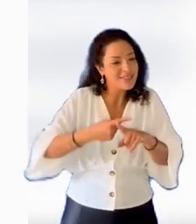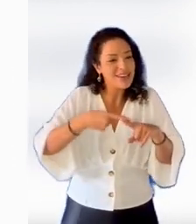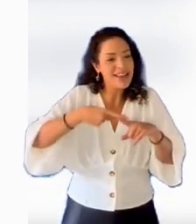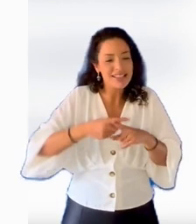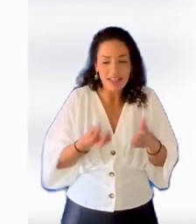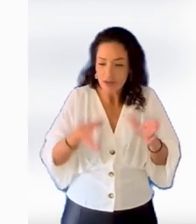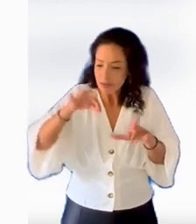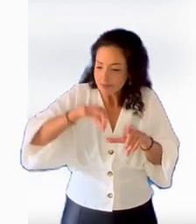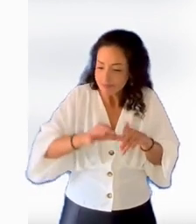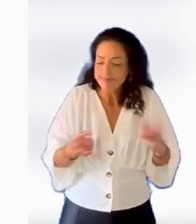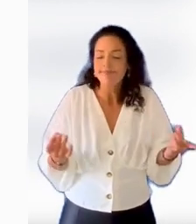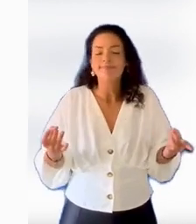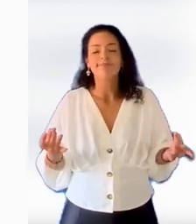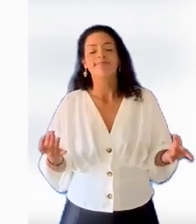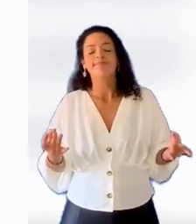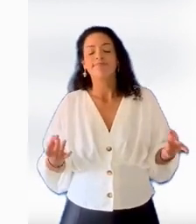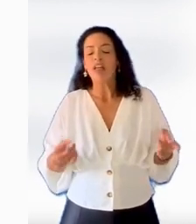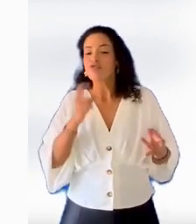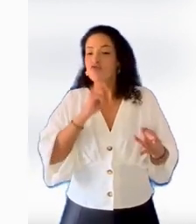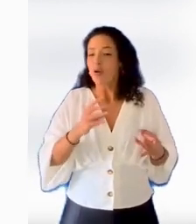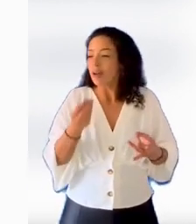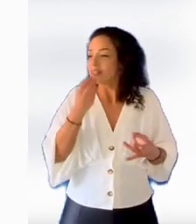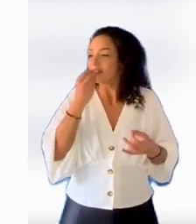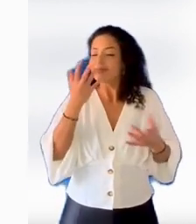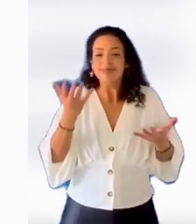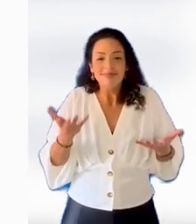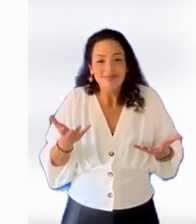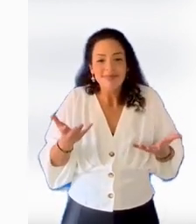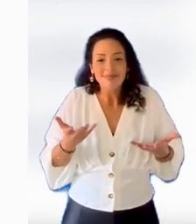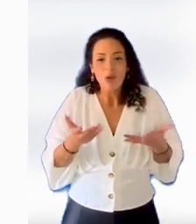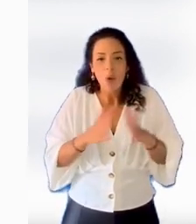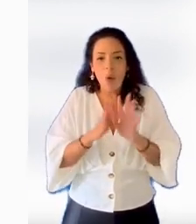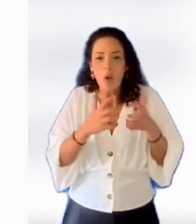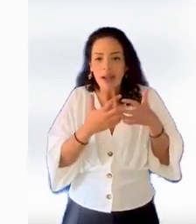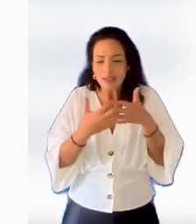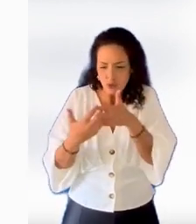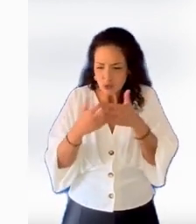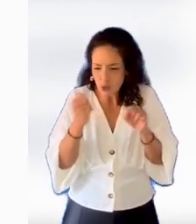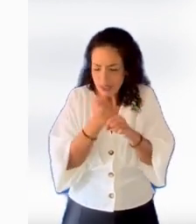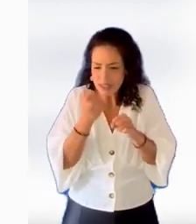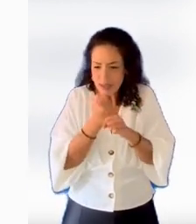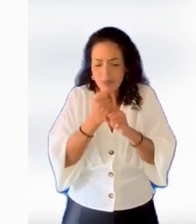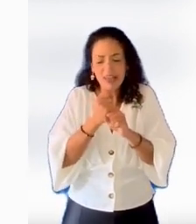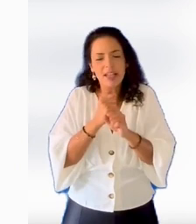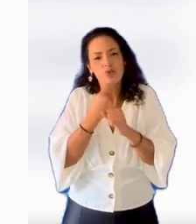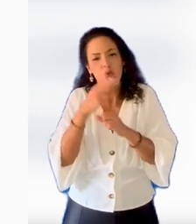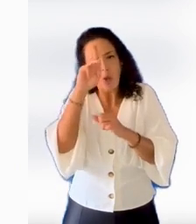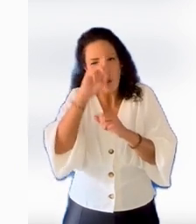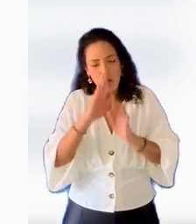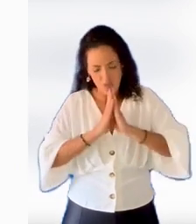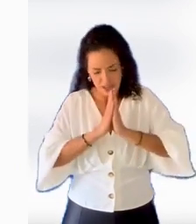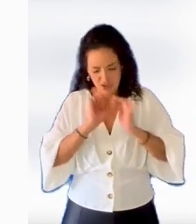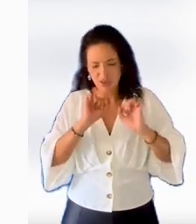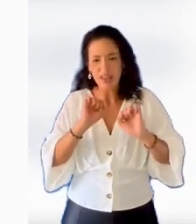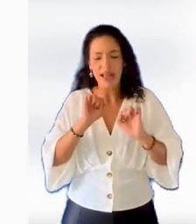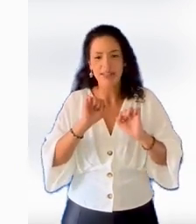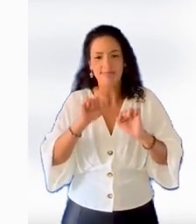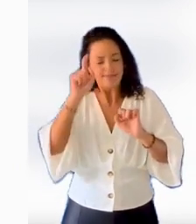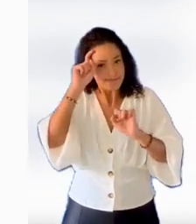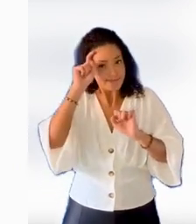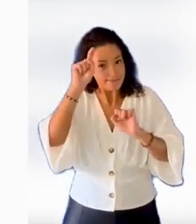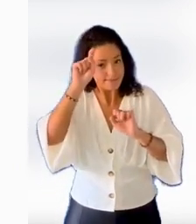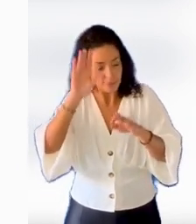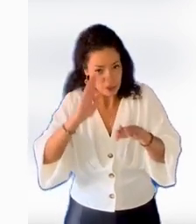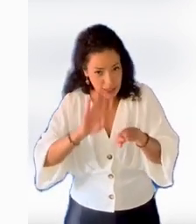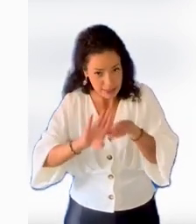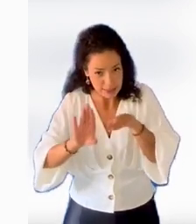yoga, meditation, eating chocolate, or engaging in something to honour their faith. The idea behind this exercise remains the